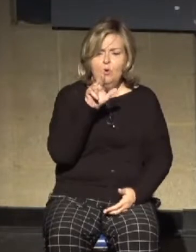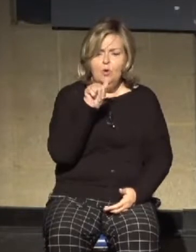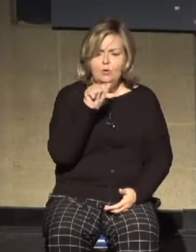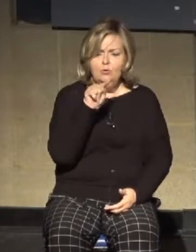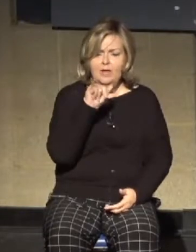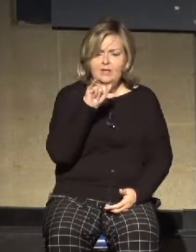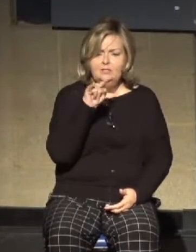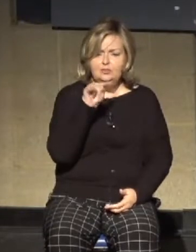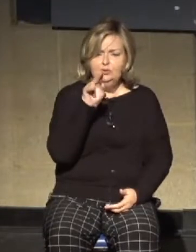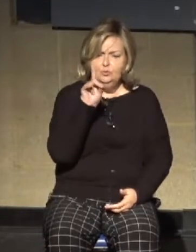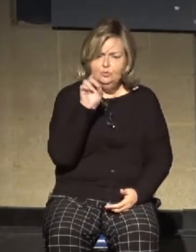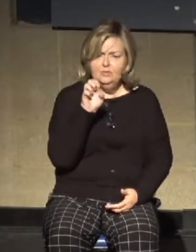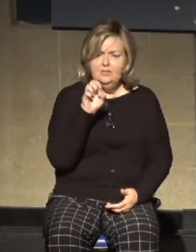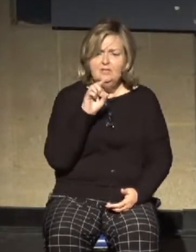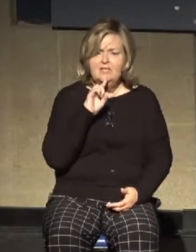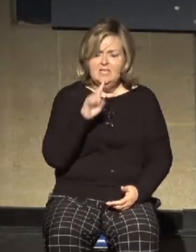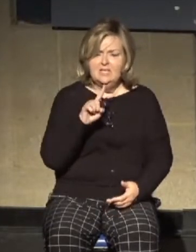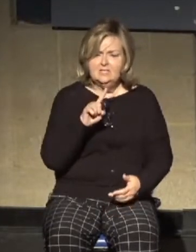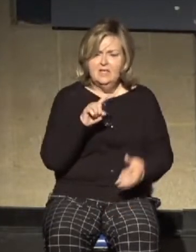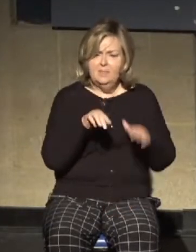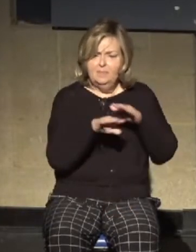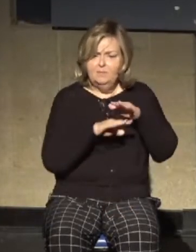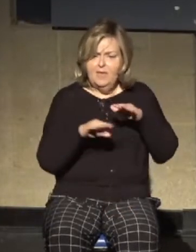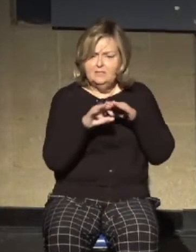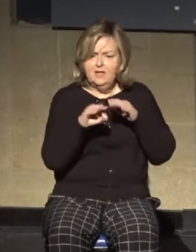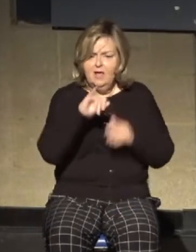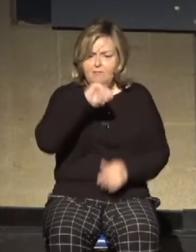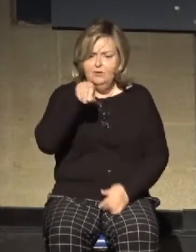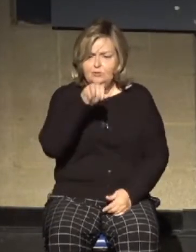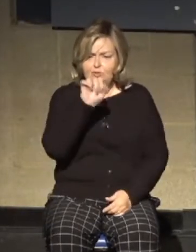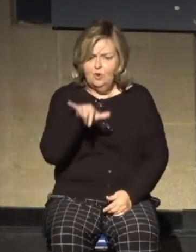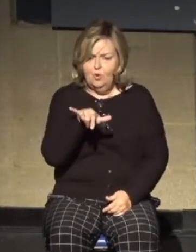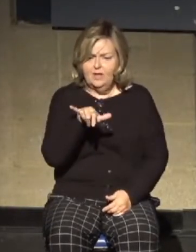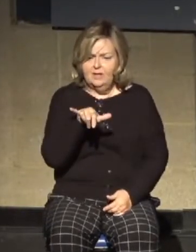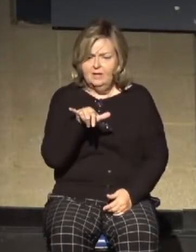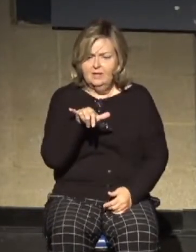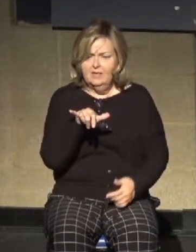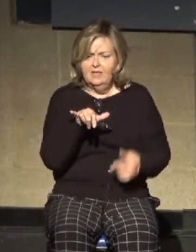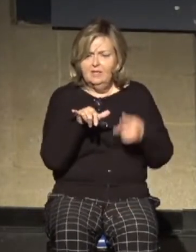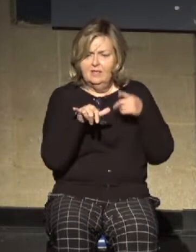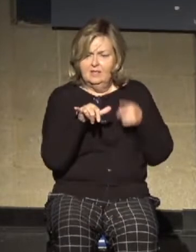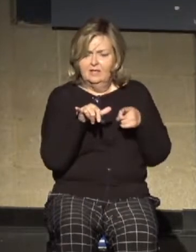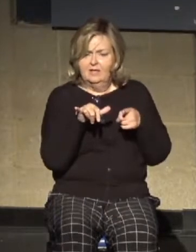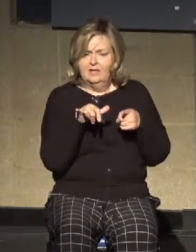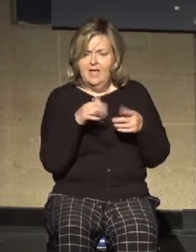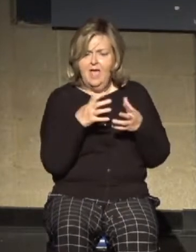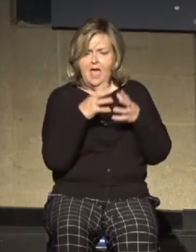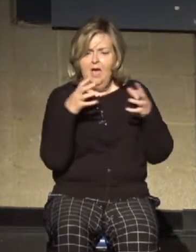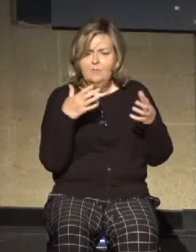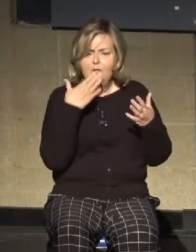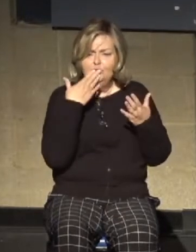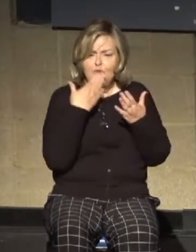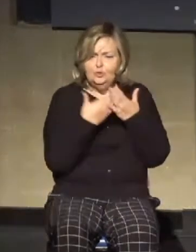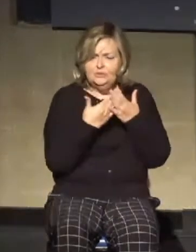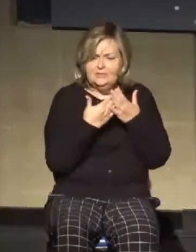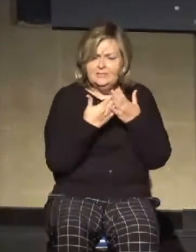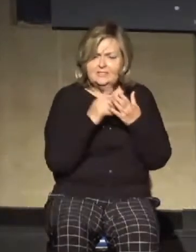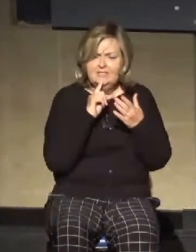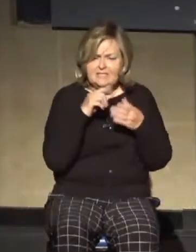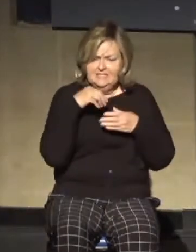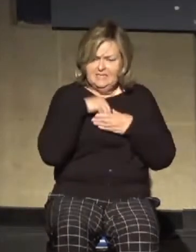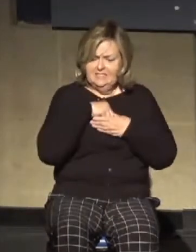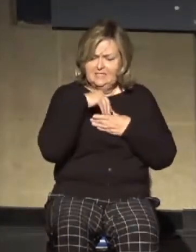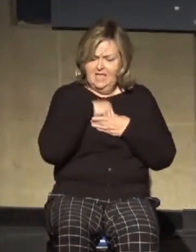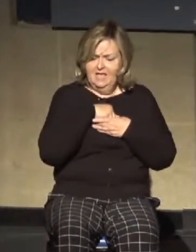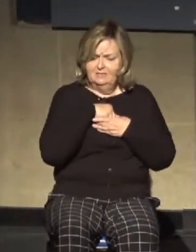Gratitude or thankfulness is the realization of how much goodness is marbled into our strange and sometimes hard